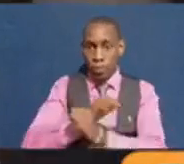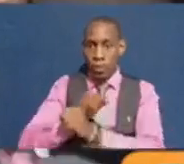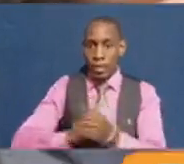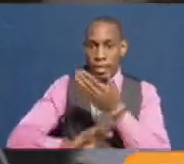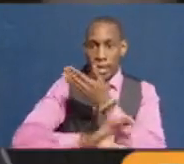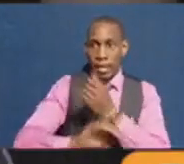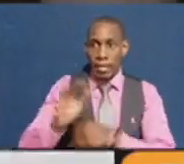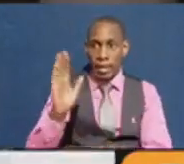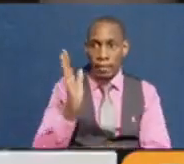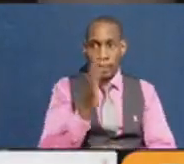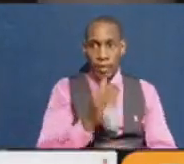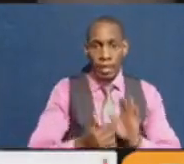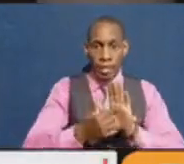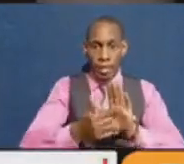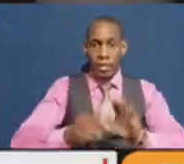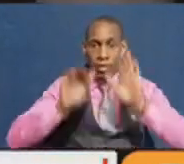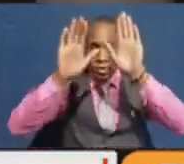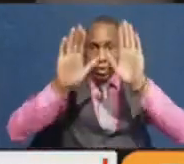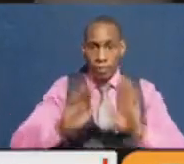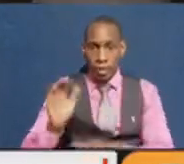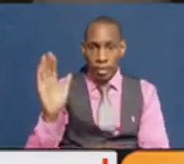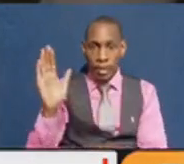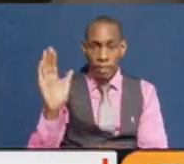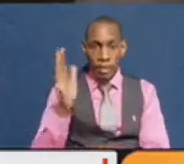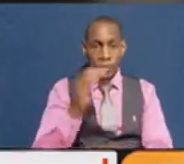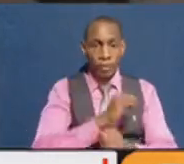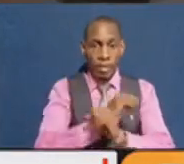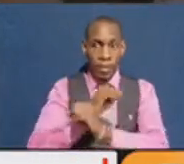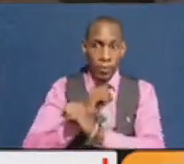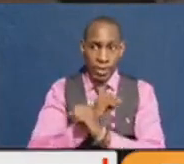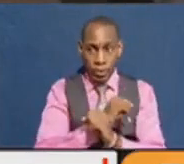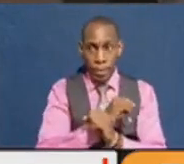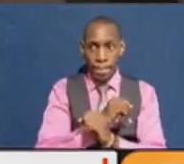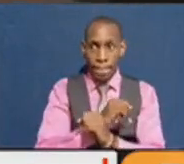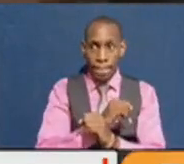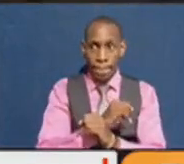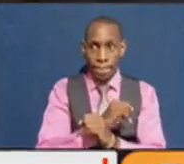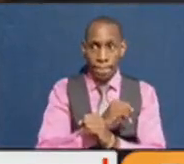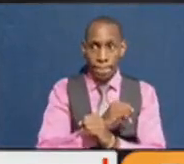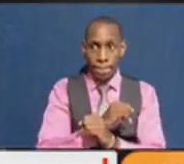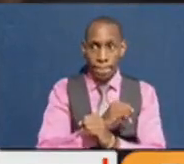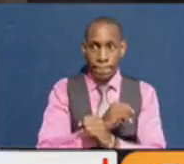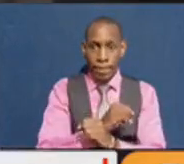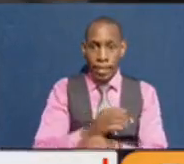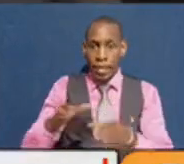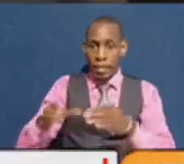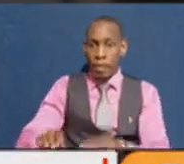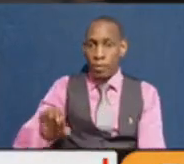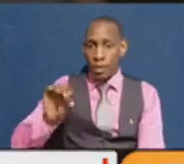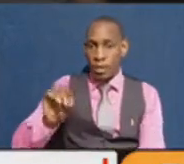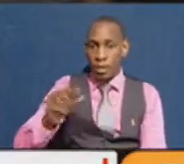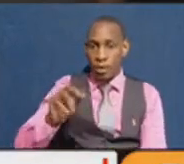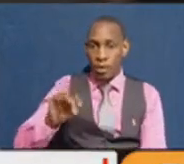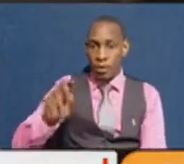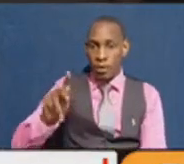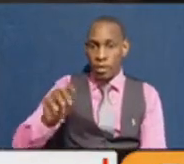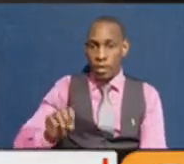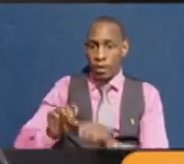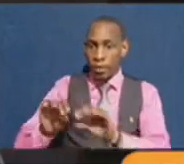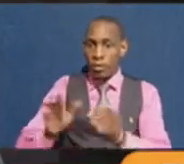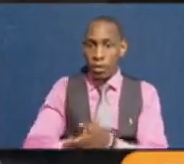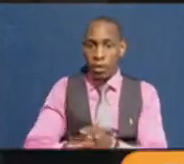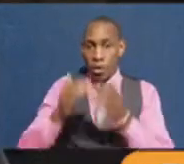shows the importance of forest conservation. The parties, the Ogiek have not lost at all. The court has